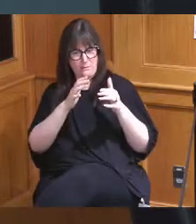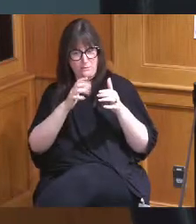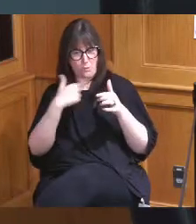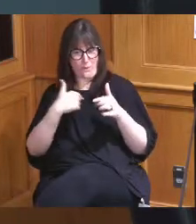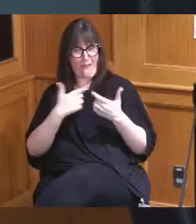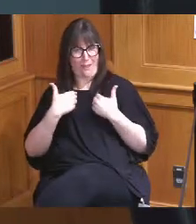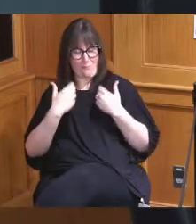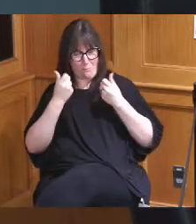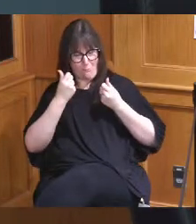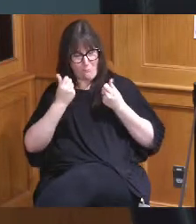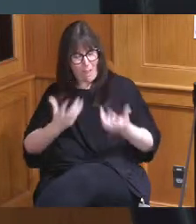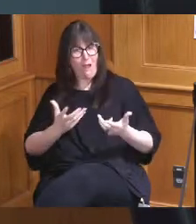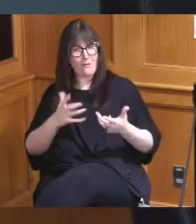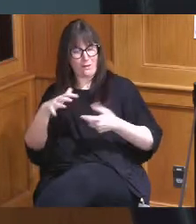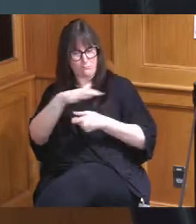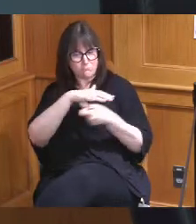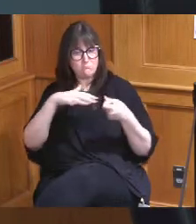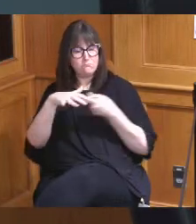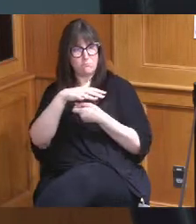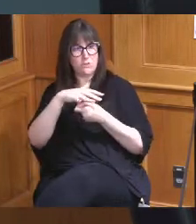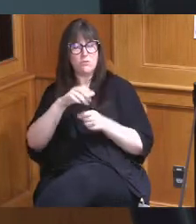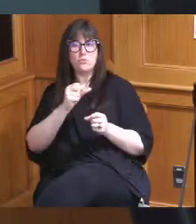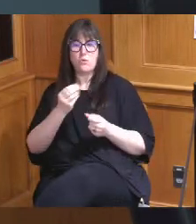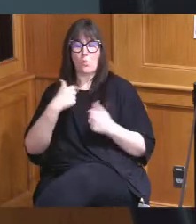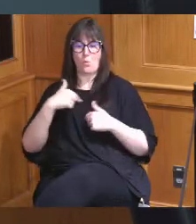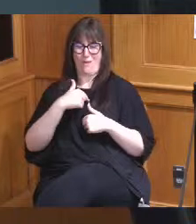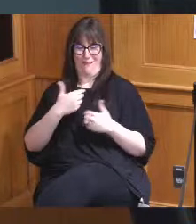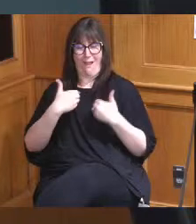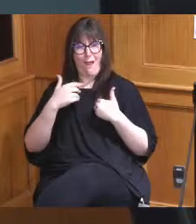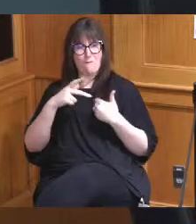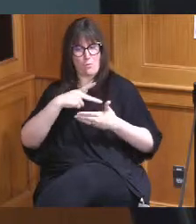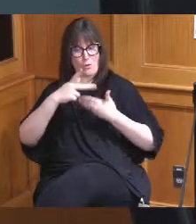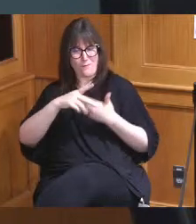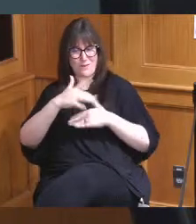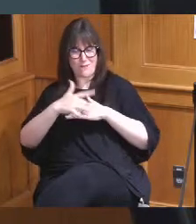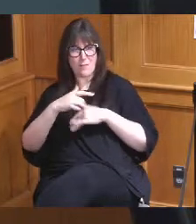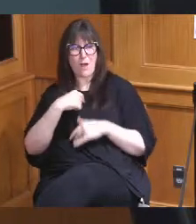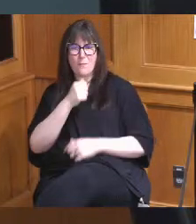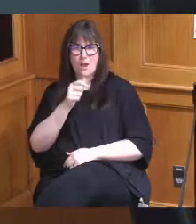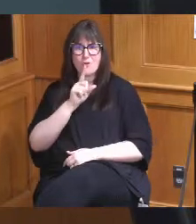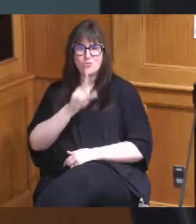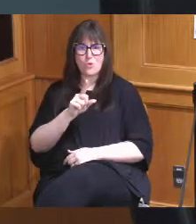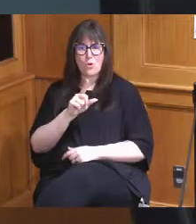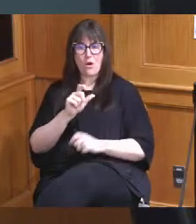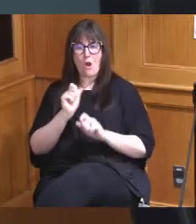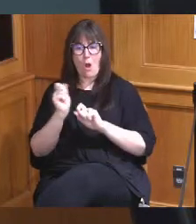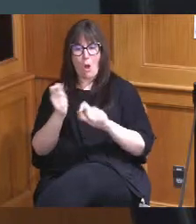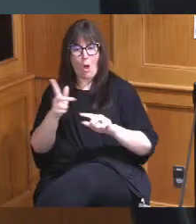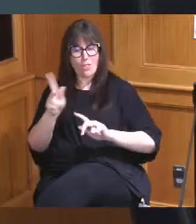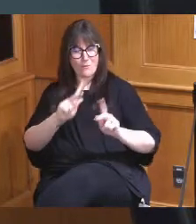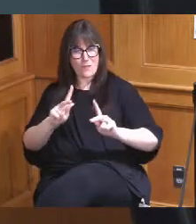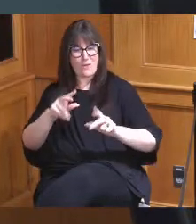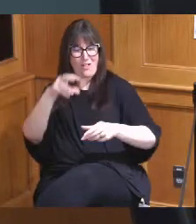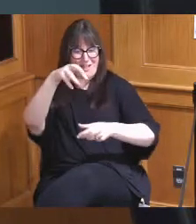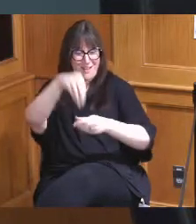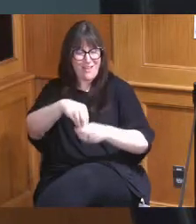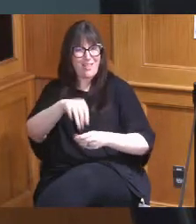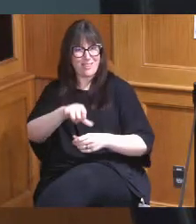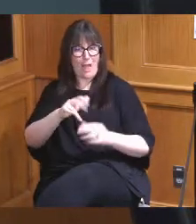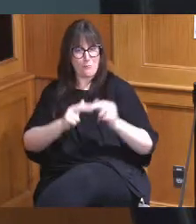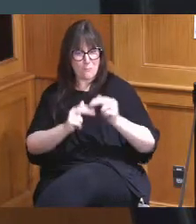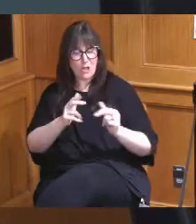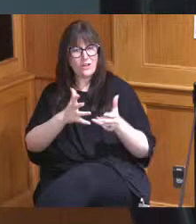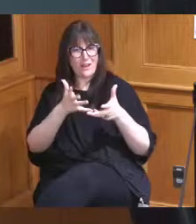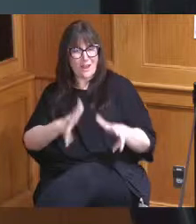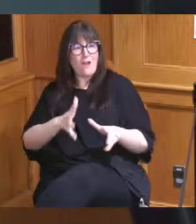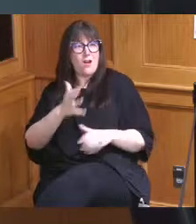of the district. And so as we have these programs available, I'm not sure everybody that's in those county buildings knows that those programs